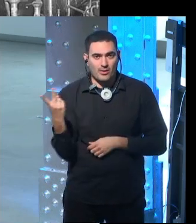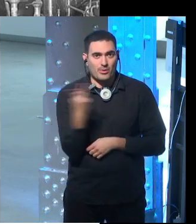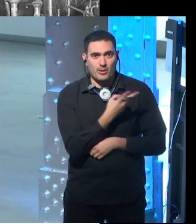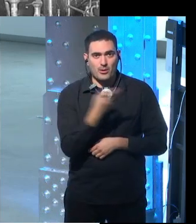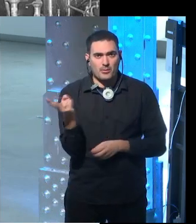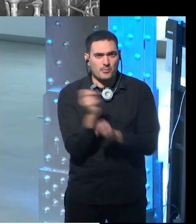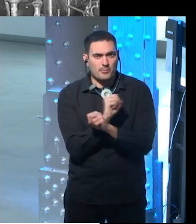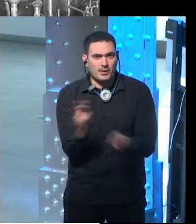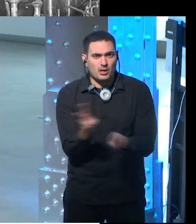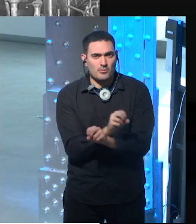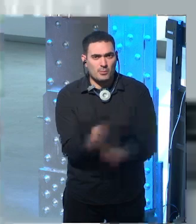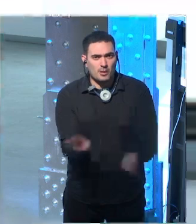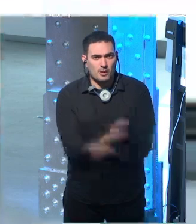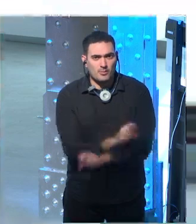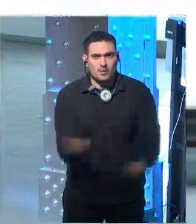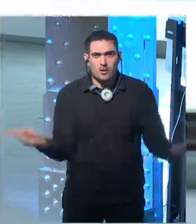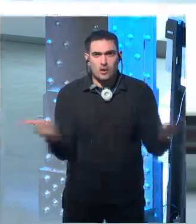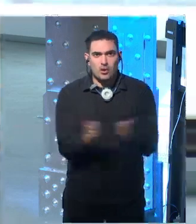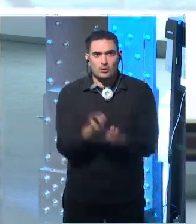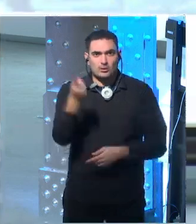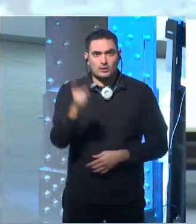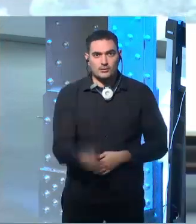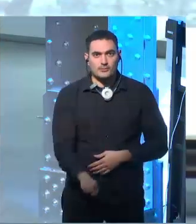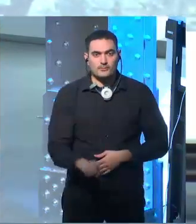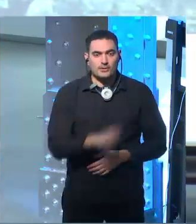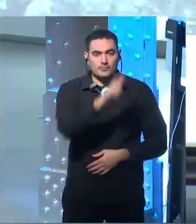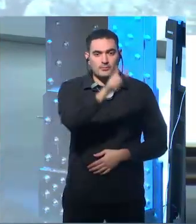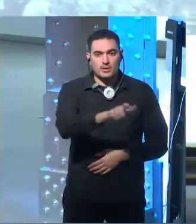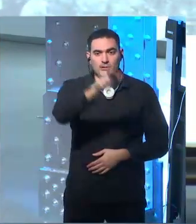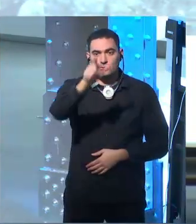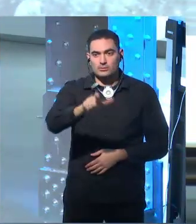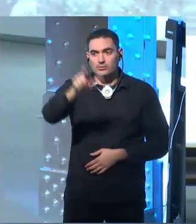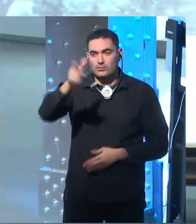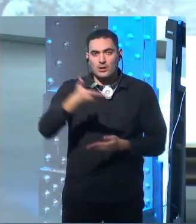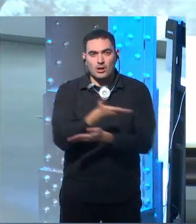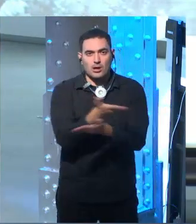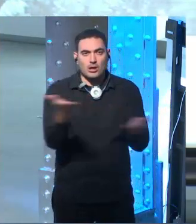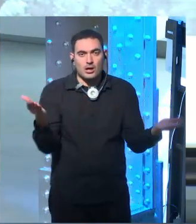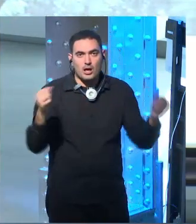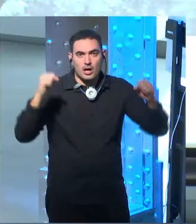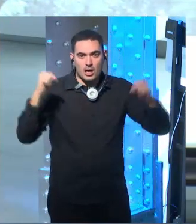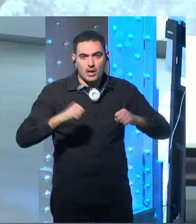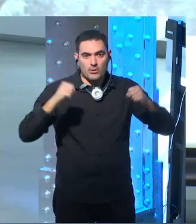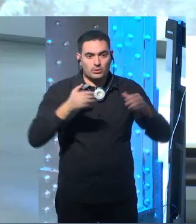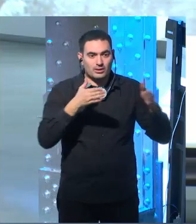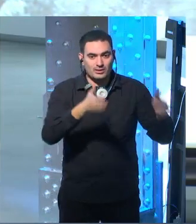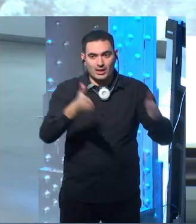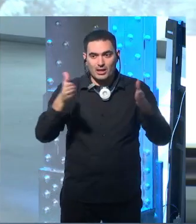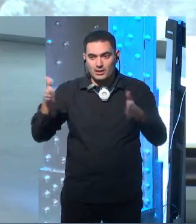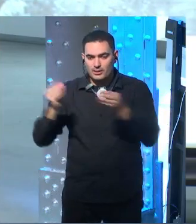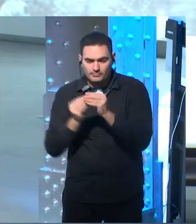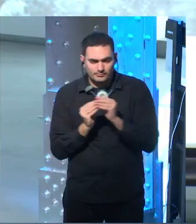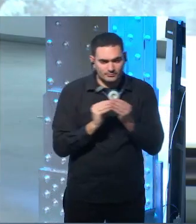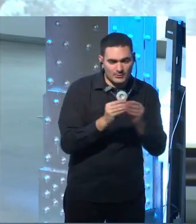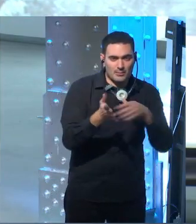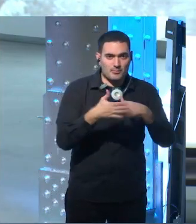that primarily male adults in the artisan shop were displaced by women and